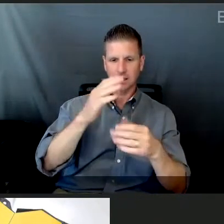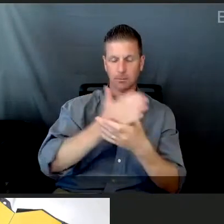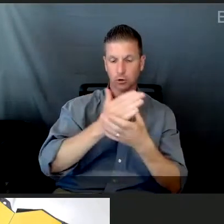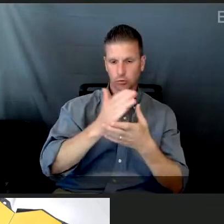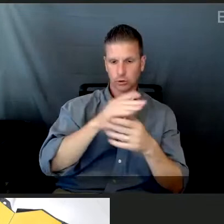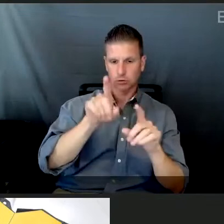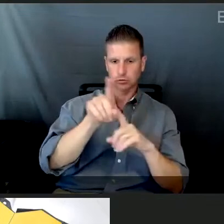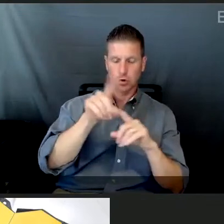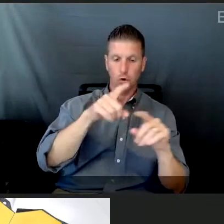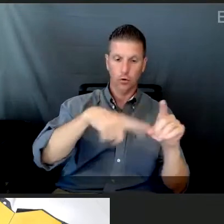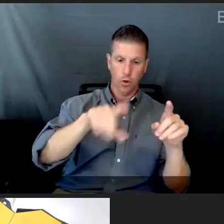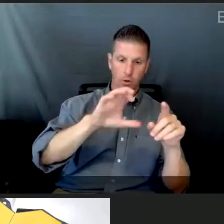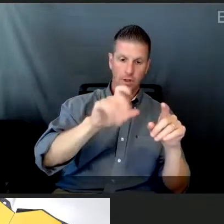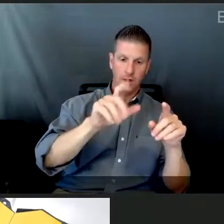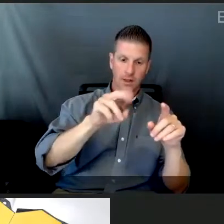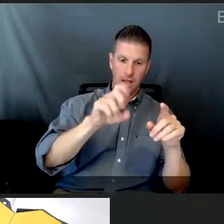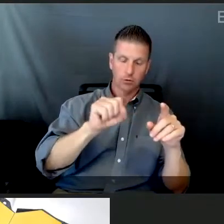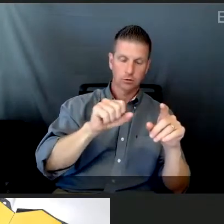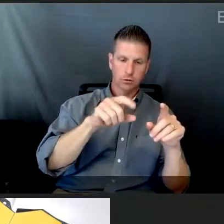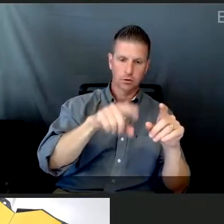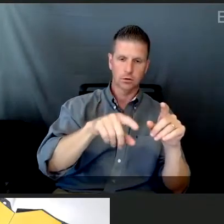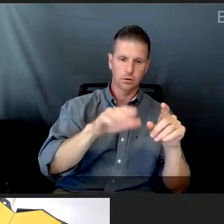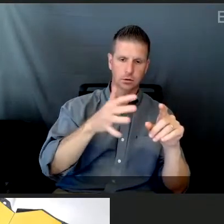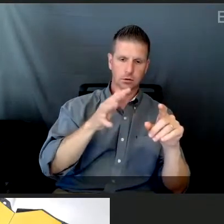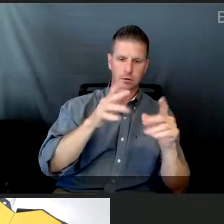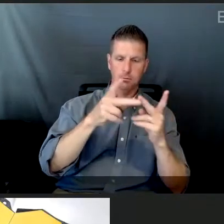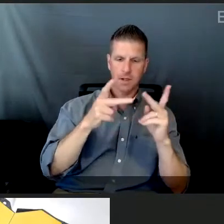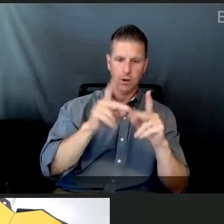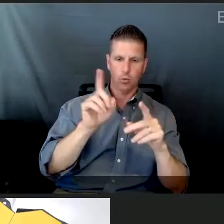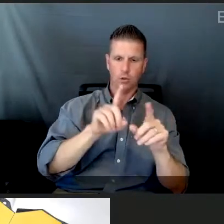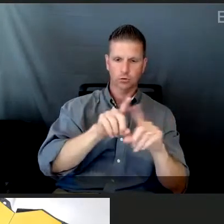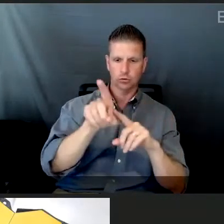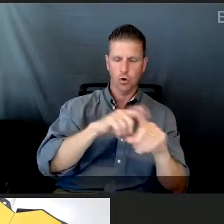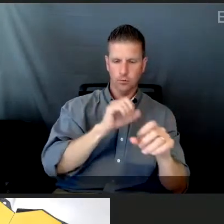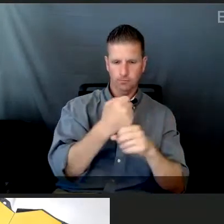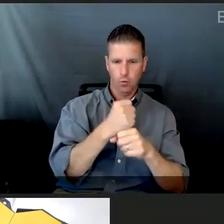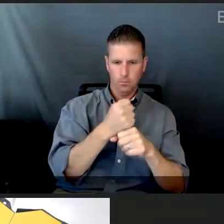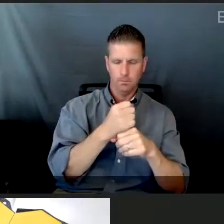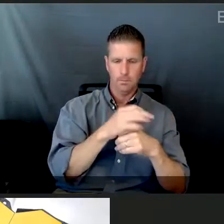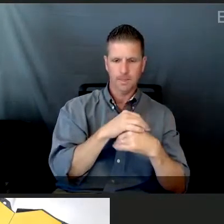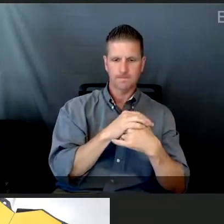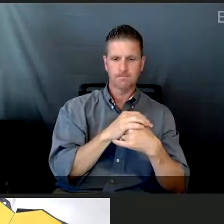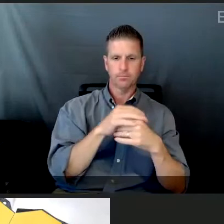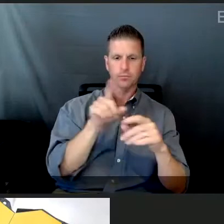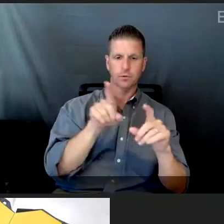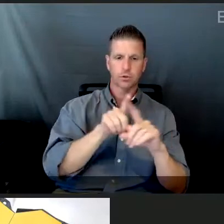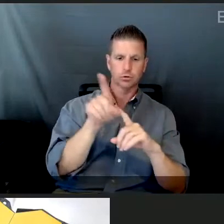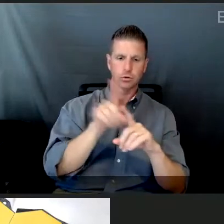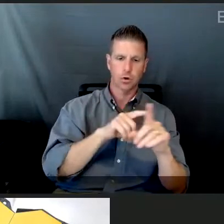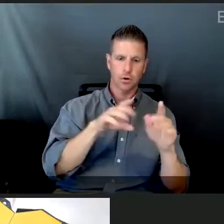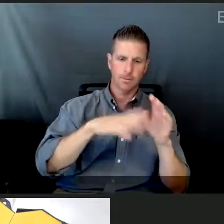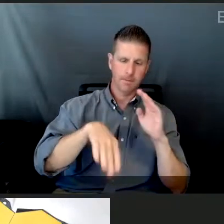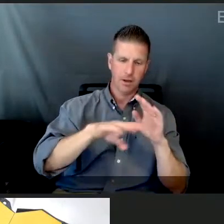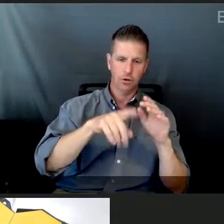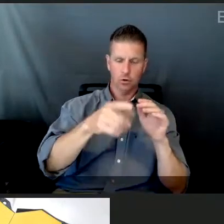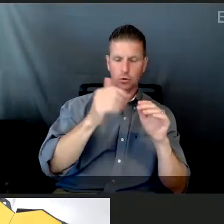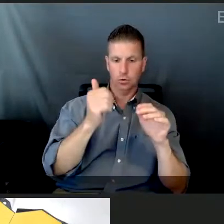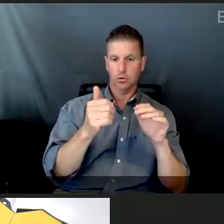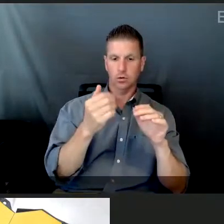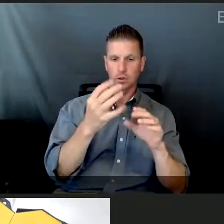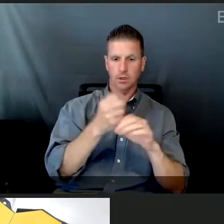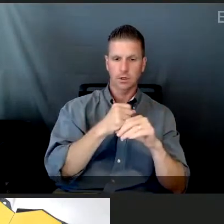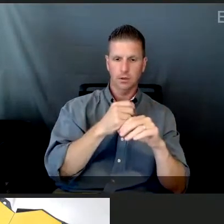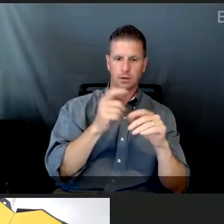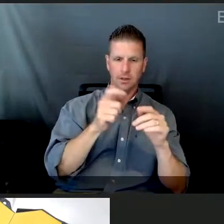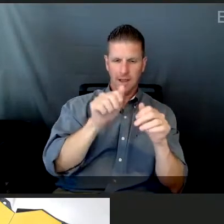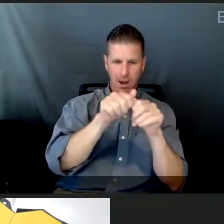those clouds are the sort of places where stars form. The stars, basically you can get little regions